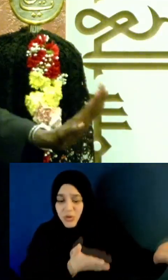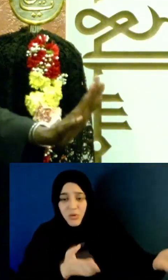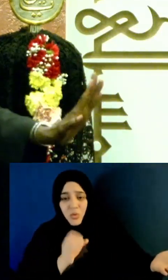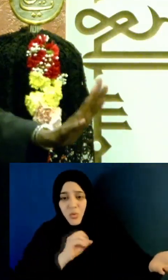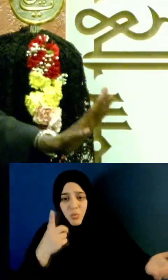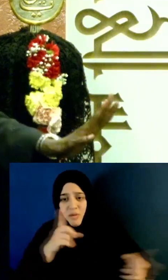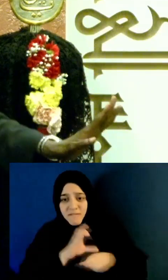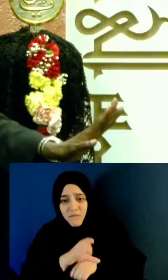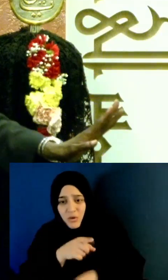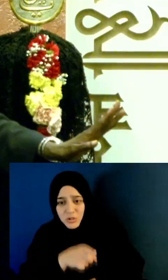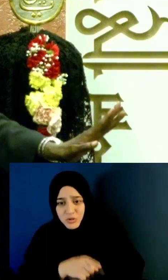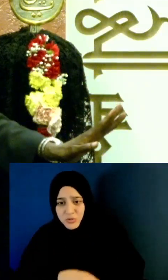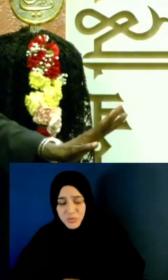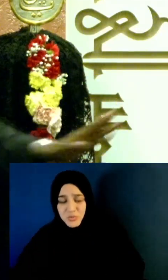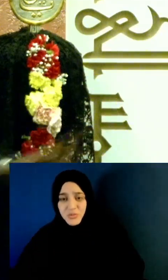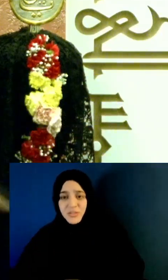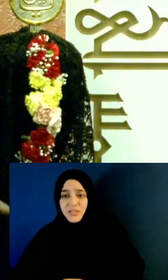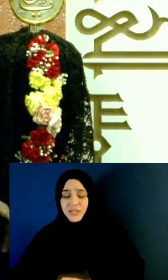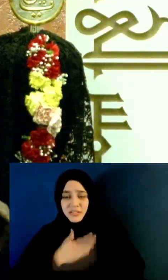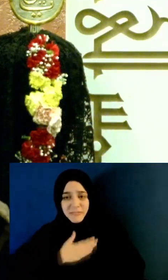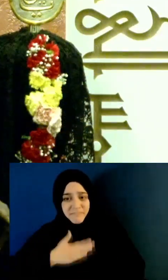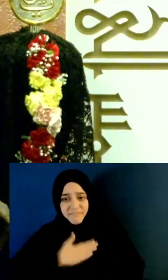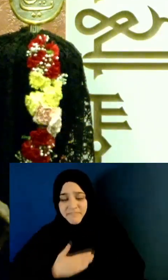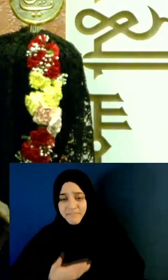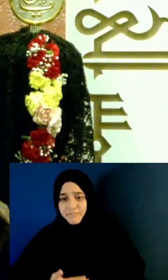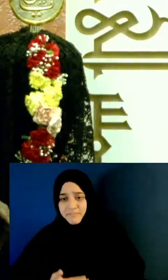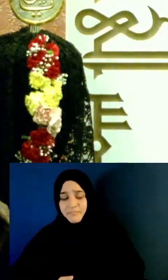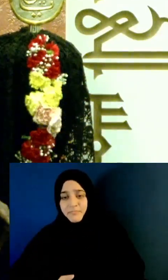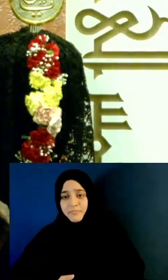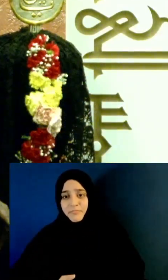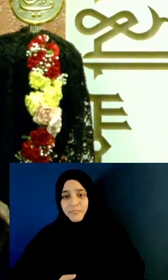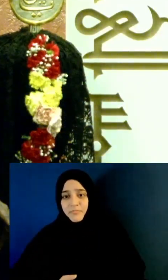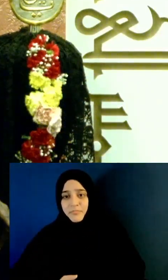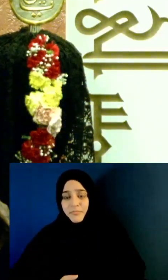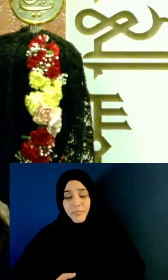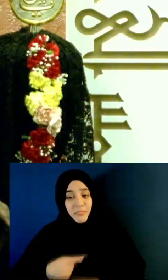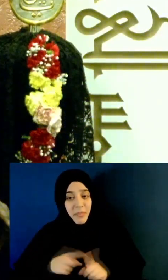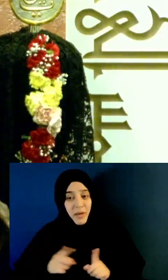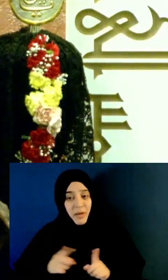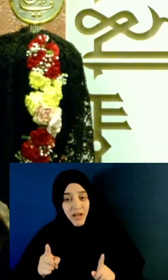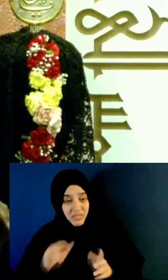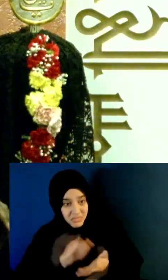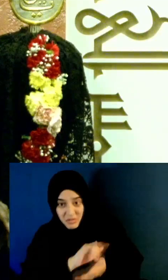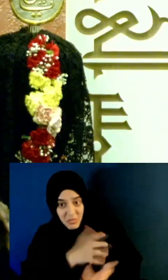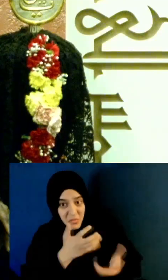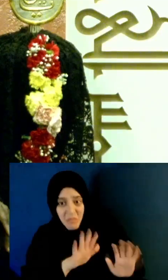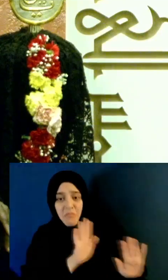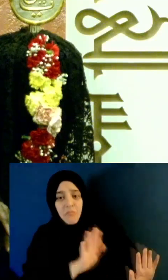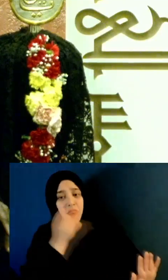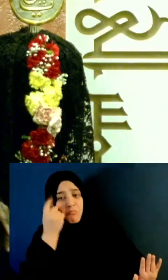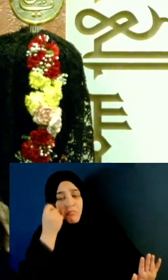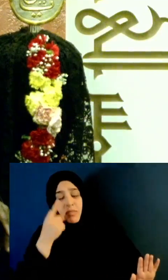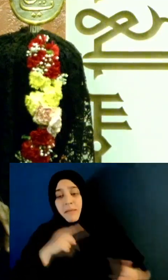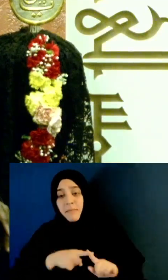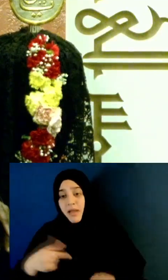tea. But me, I will heat the chest until I'm feeling the heat from inside.